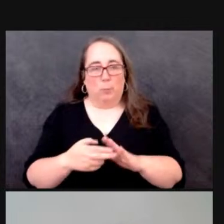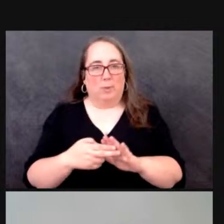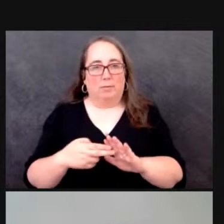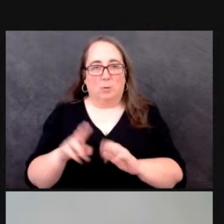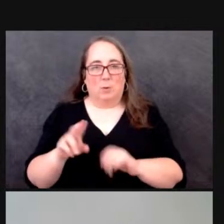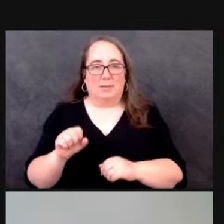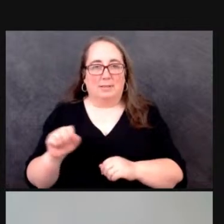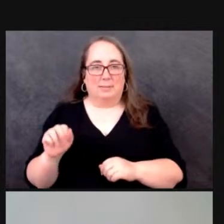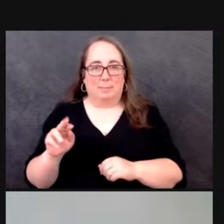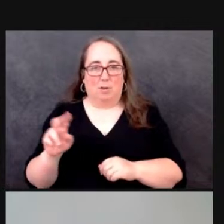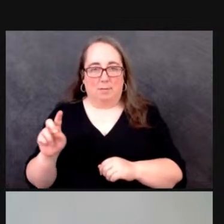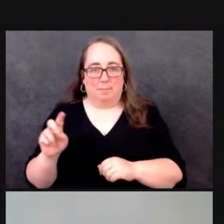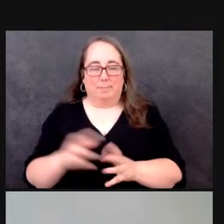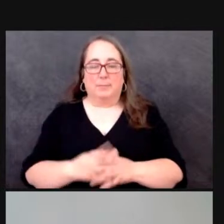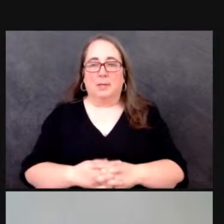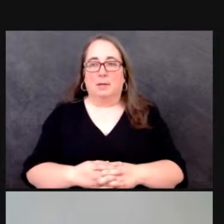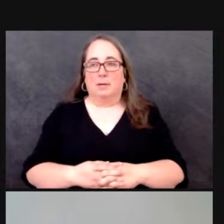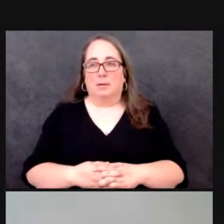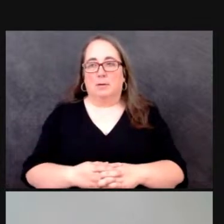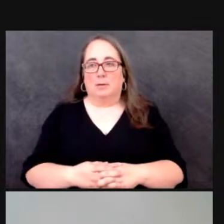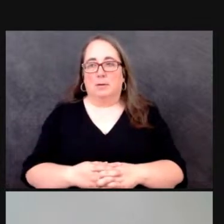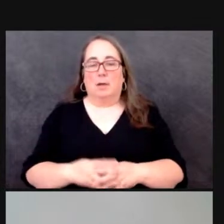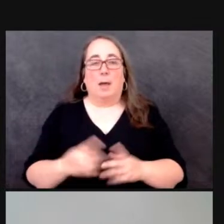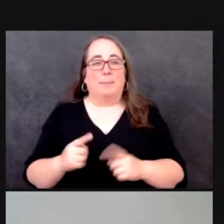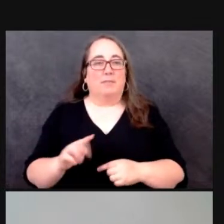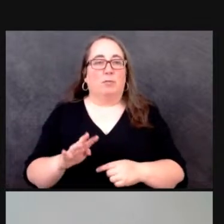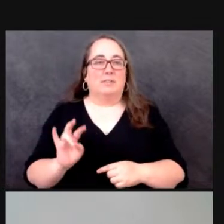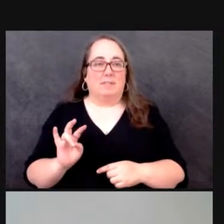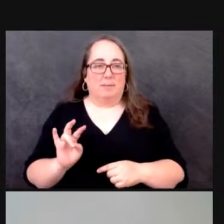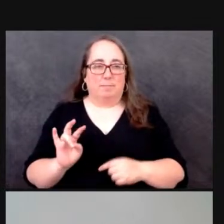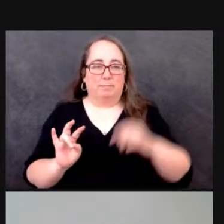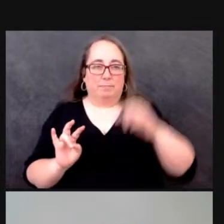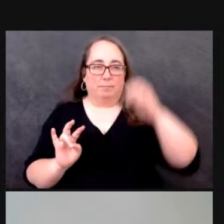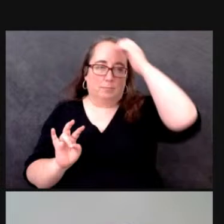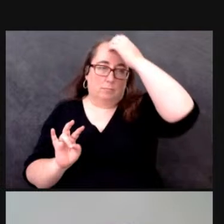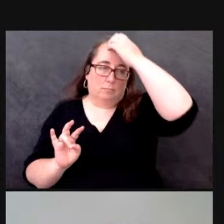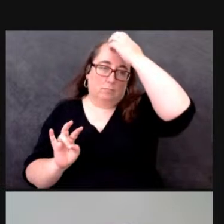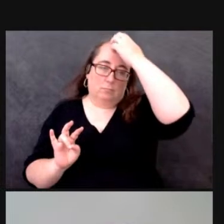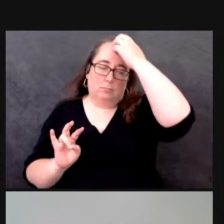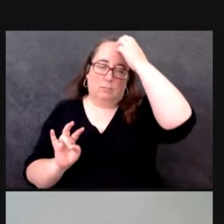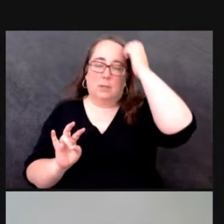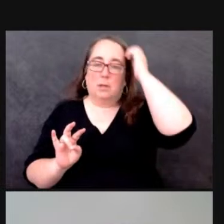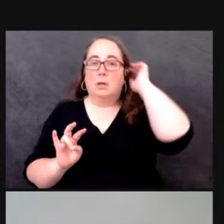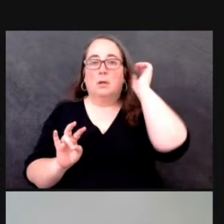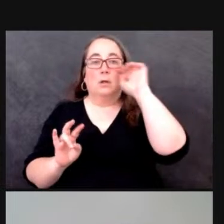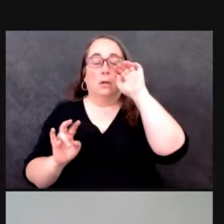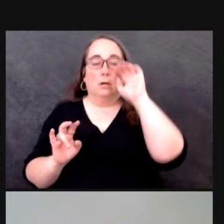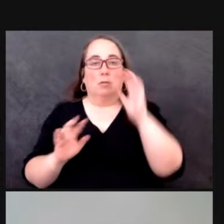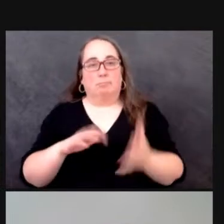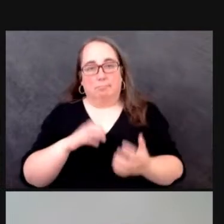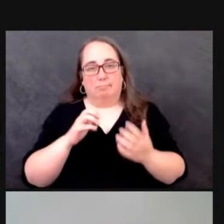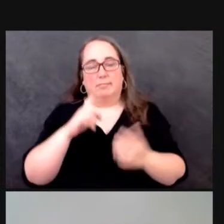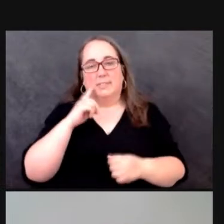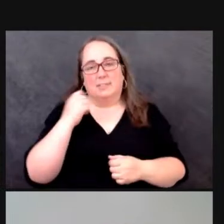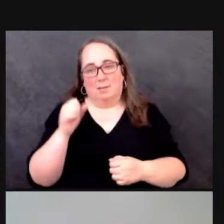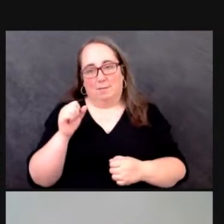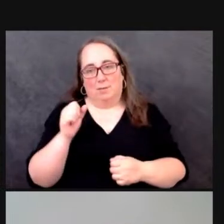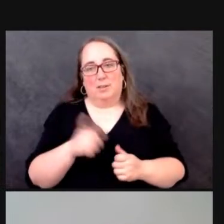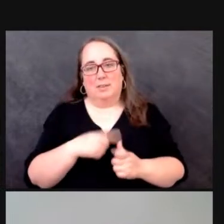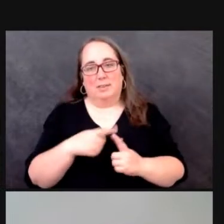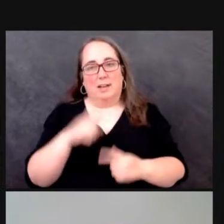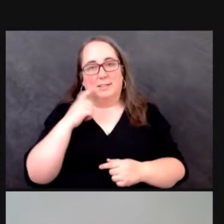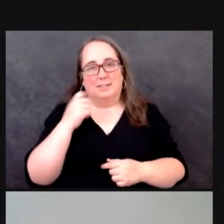Maryland. So in 47, his mission to get that silver was successful, and the silver service